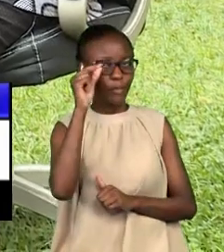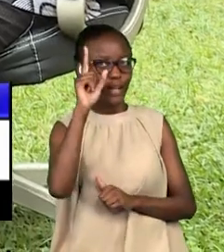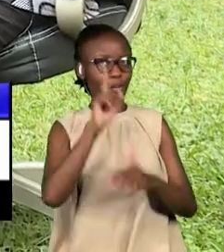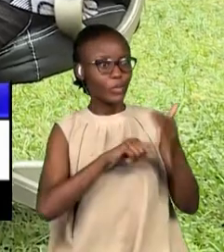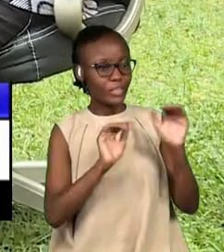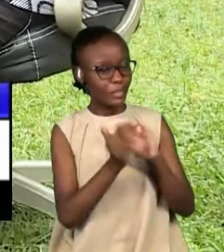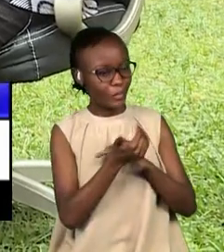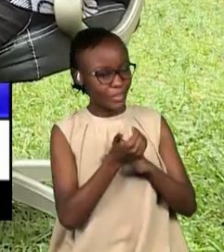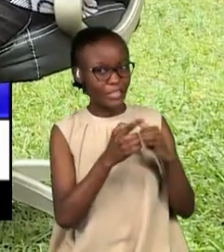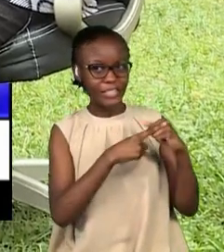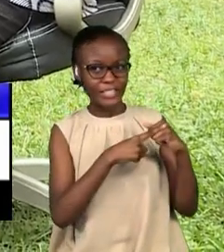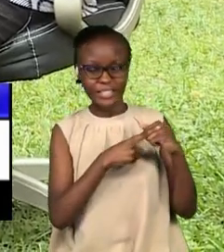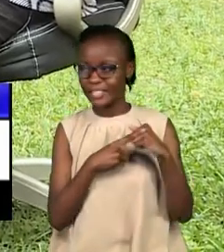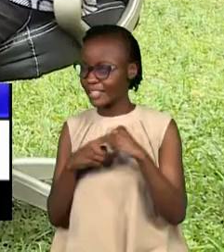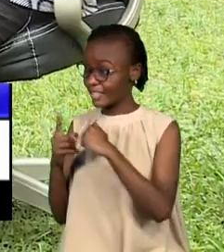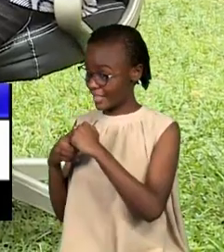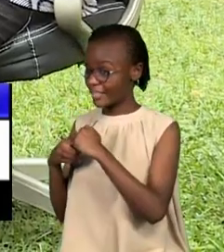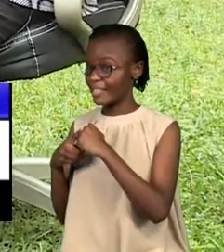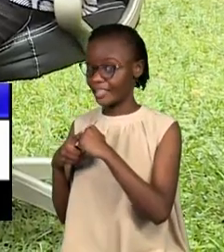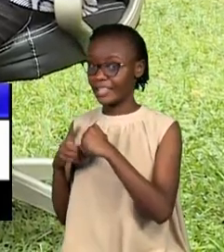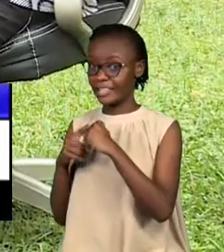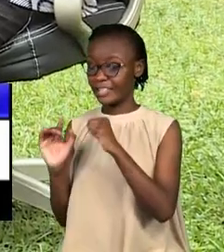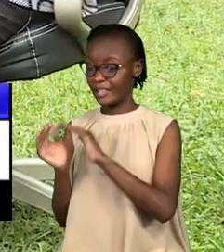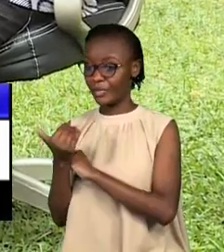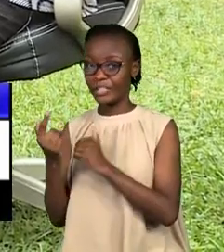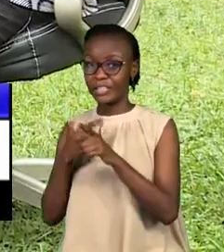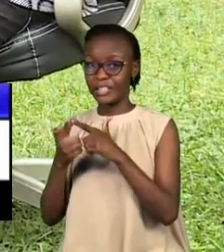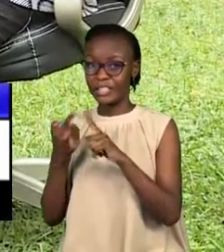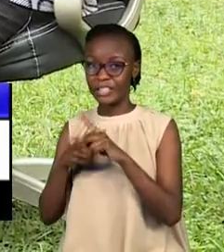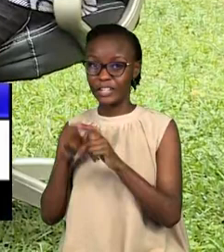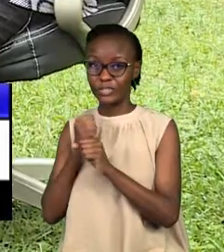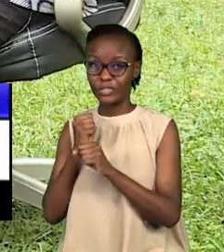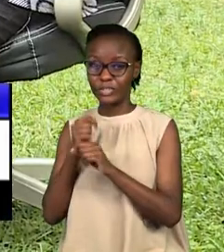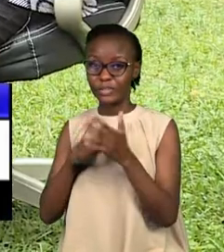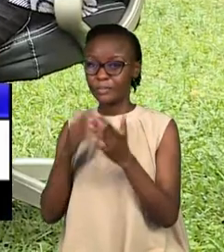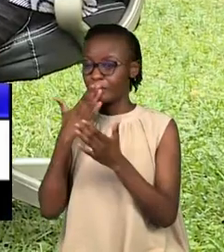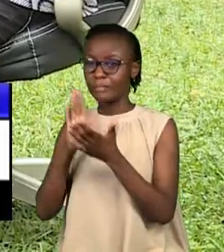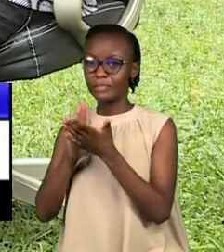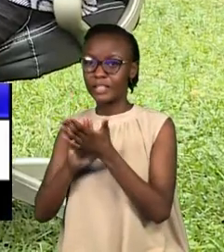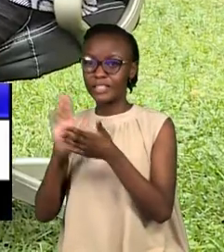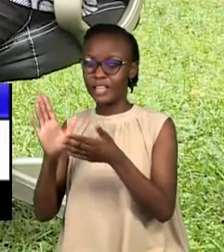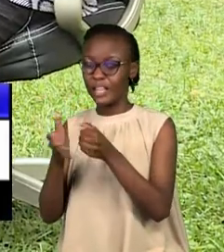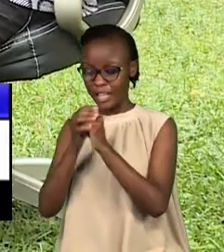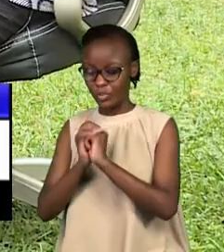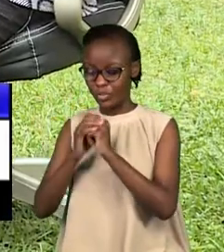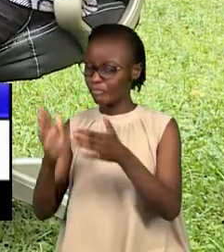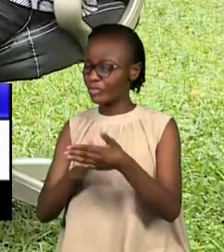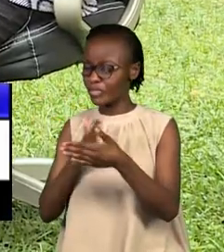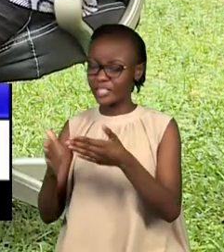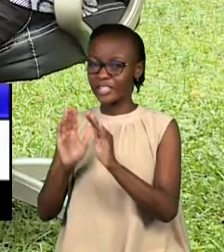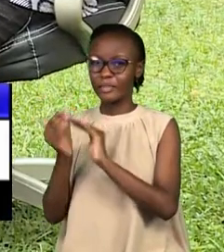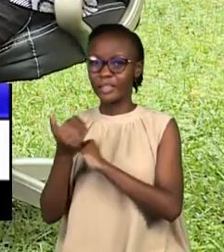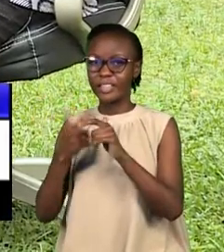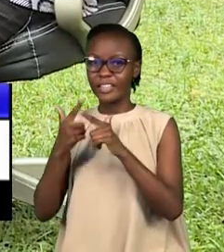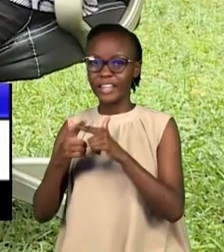morning? I wake up around 6. And I start by doing praise and worship in the morning. And alone? I do